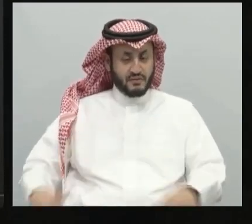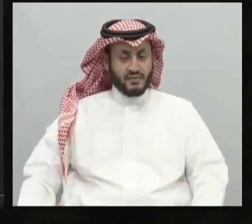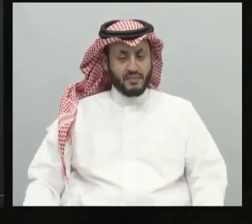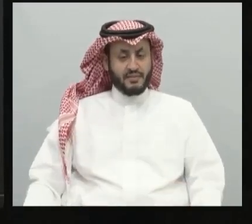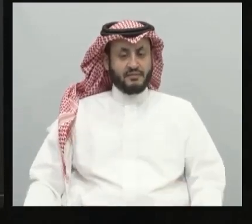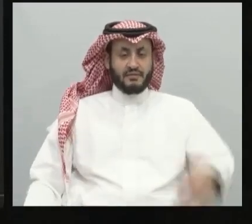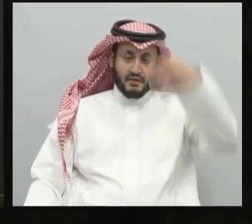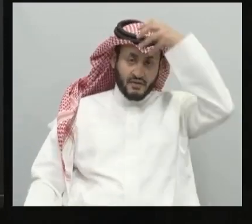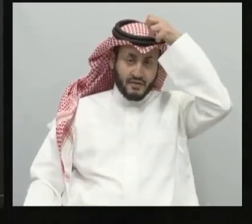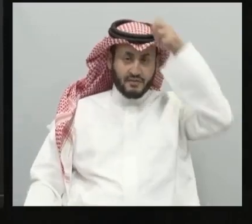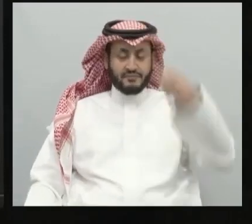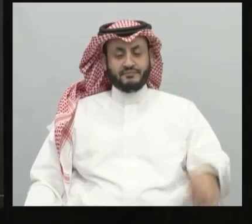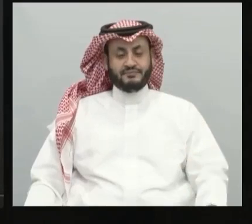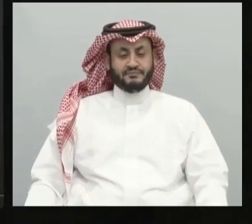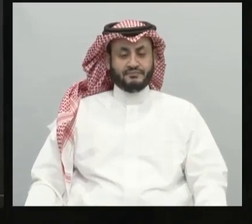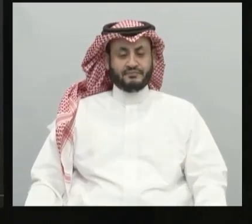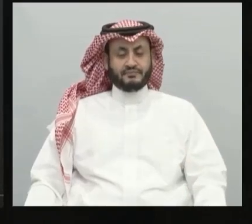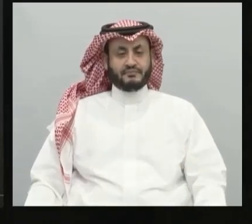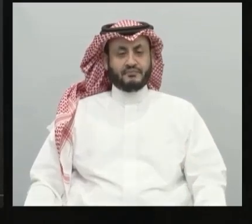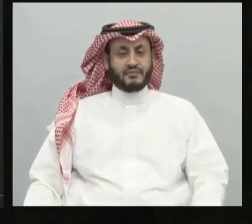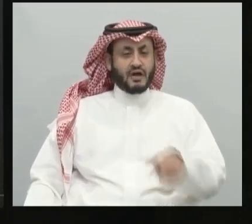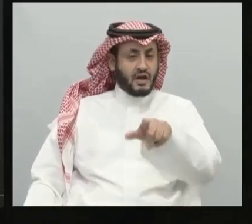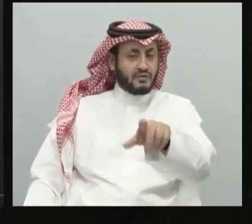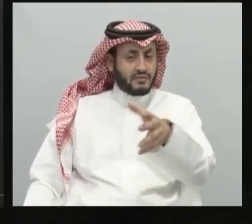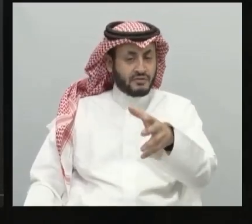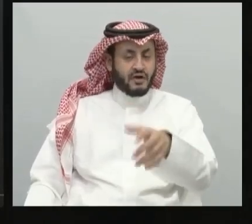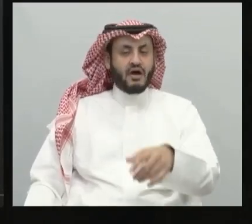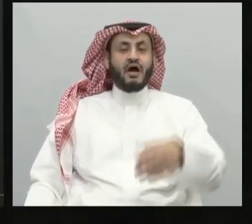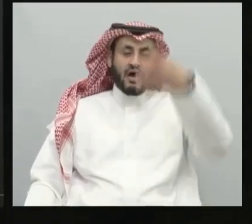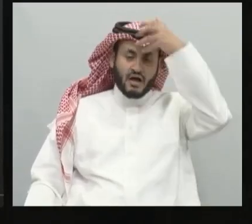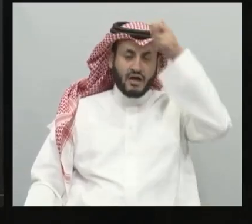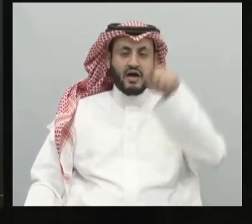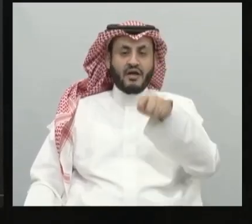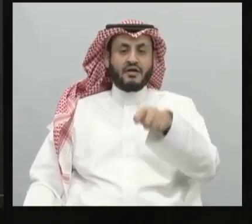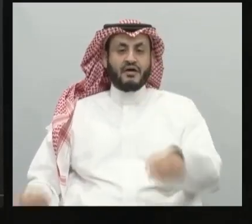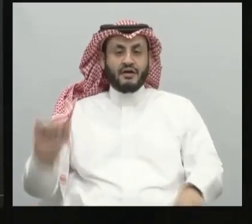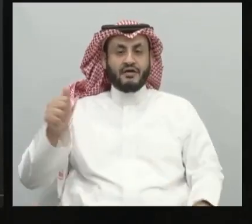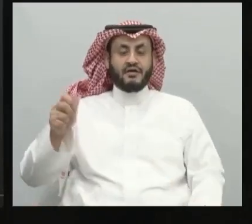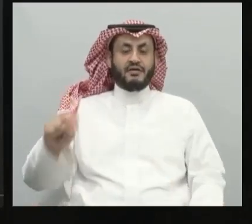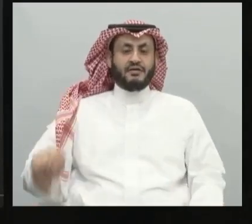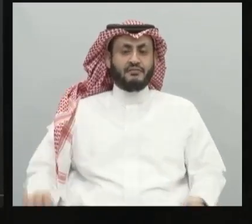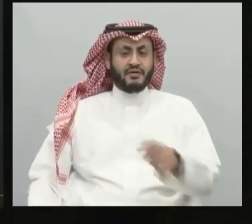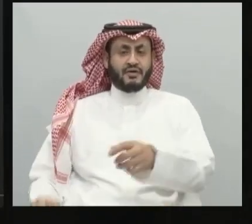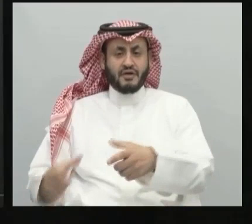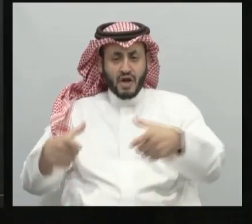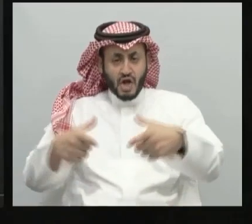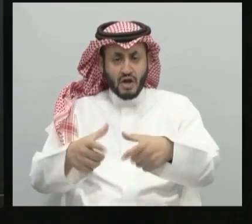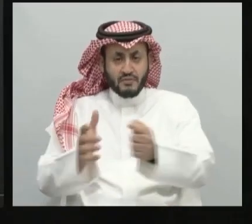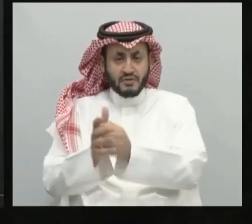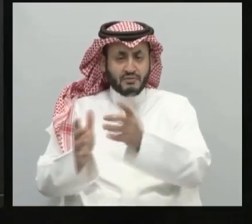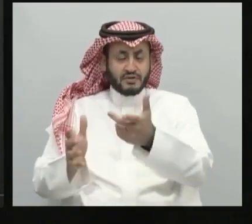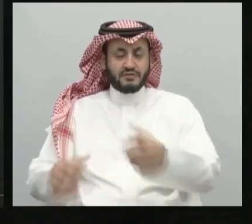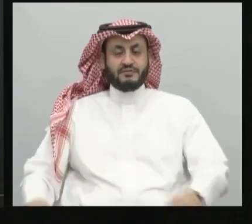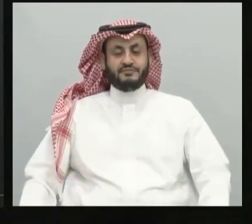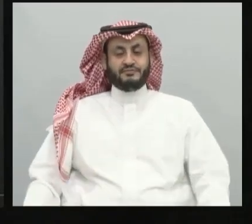Their nationality is Syrian. If you meet a person coming from Syria, you call them Syrian. And their capital city called